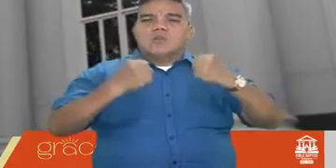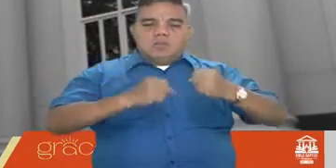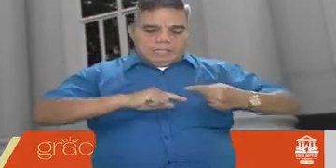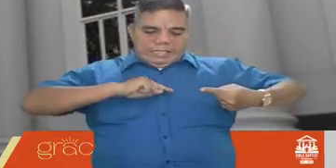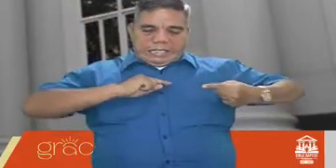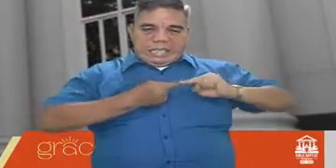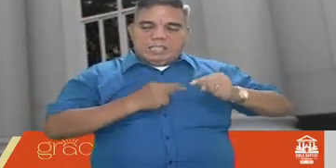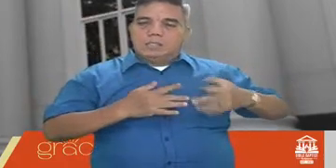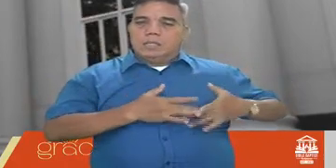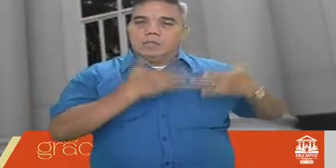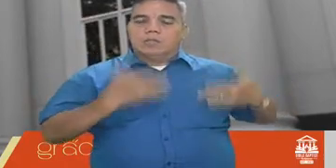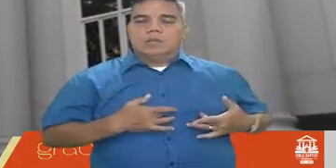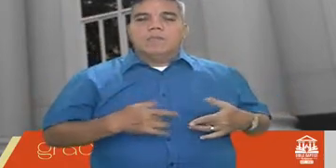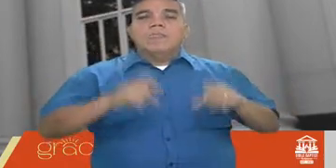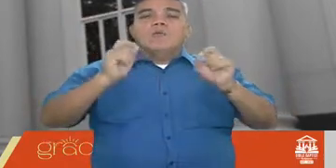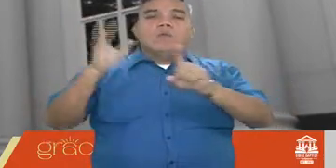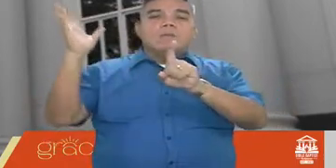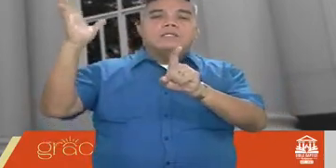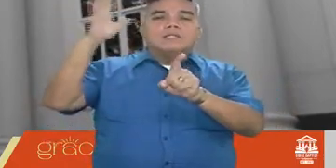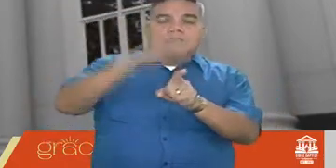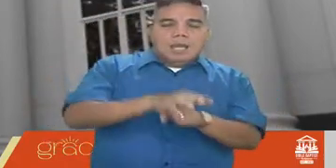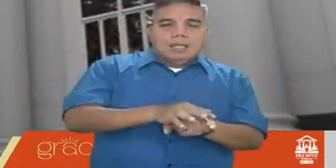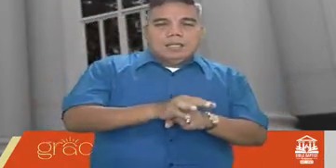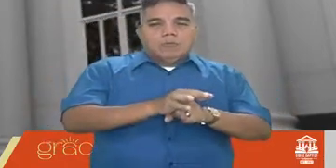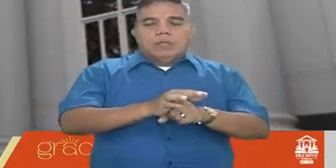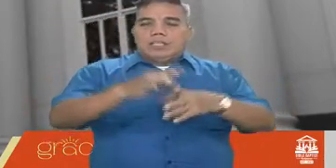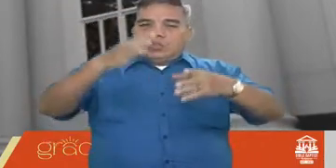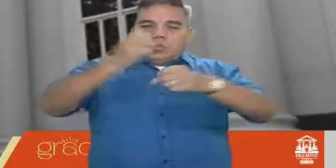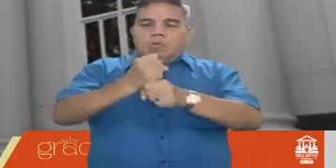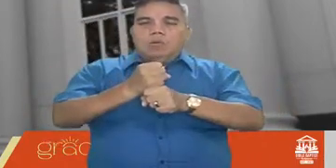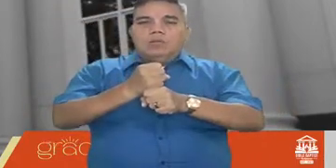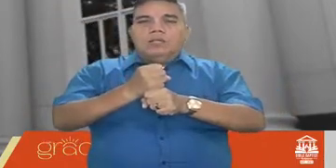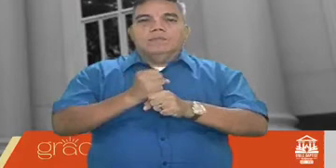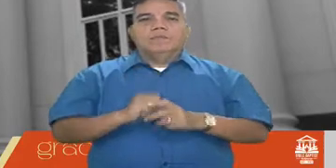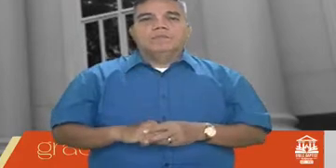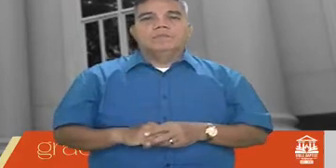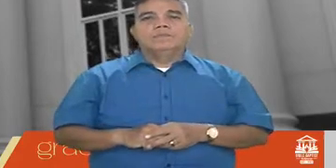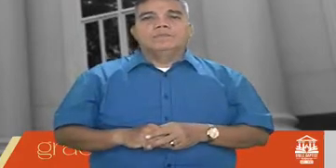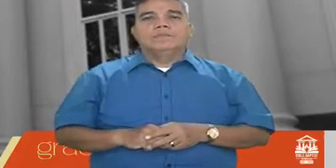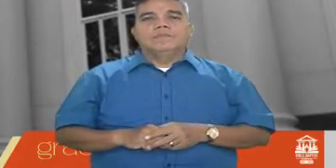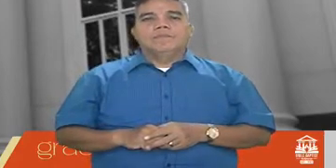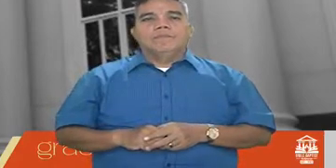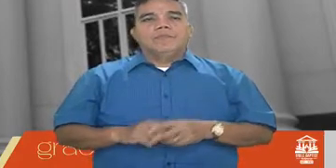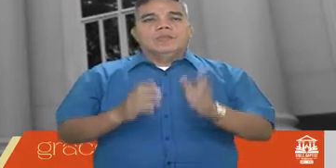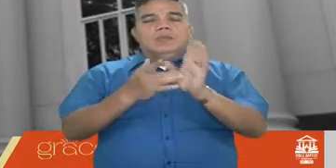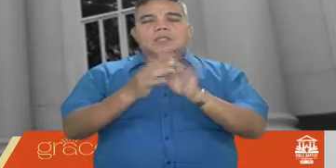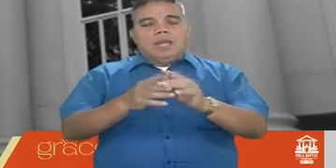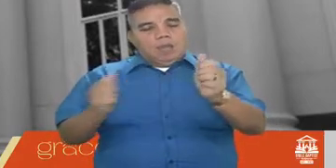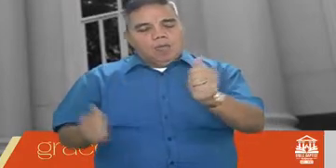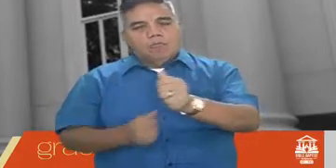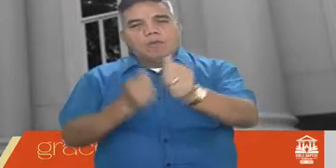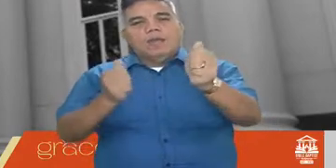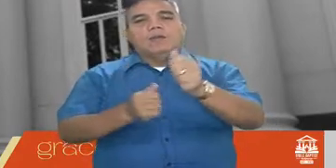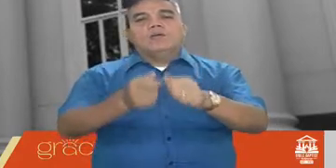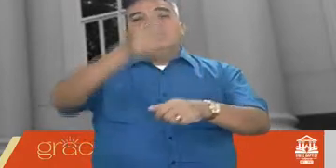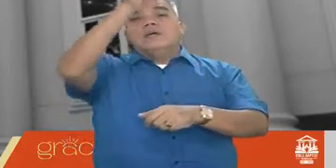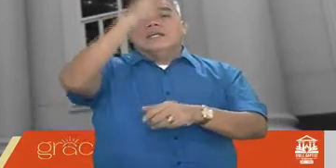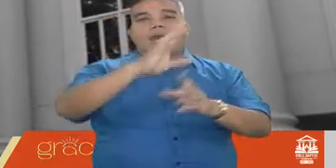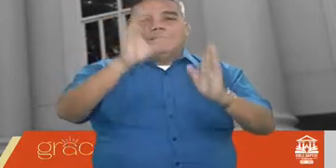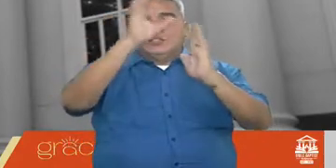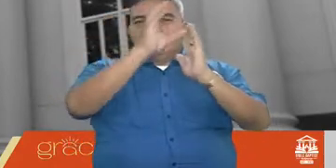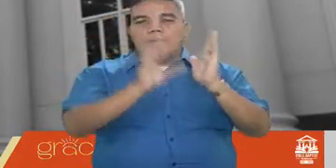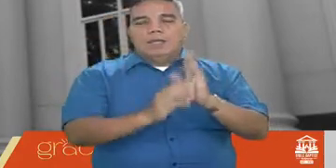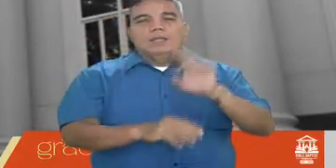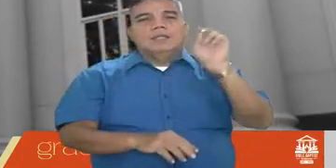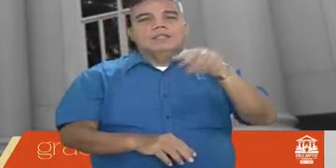of bitterness in our hearts? We must conquer that stronghold. Ningon ang scriptures, follow God's command in the